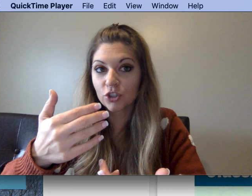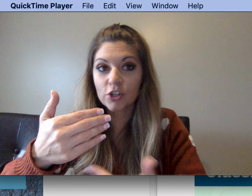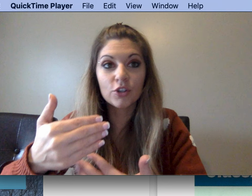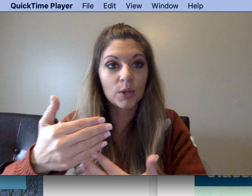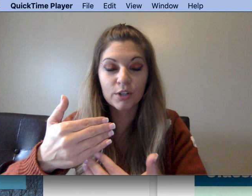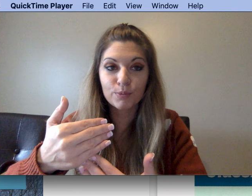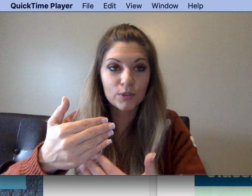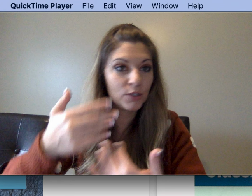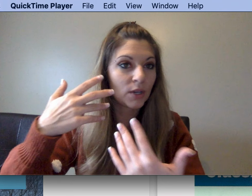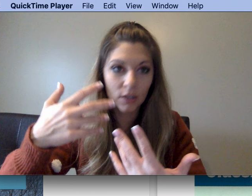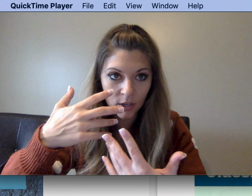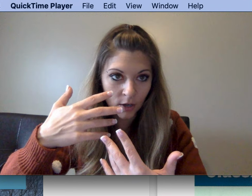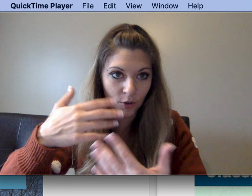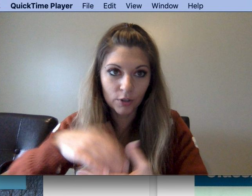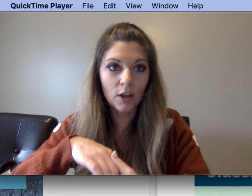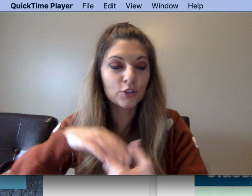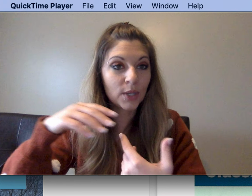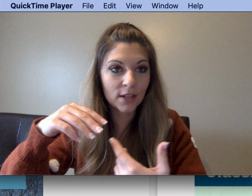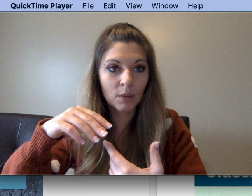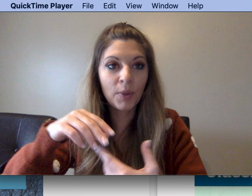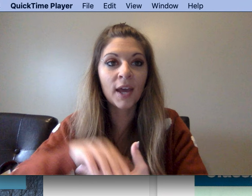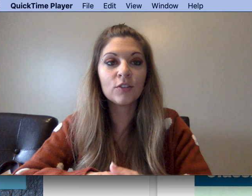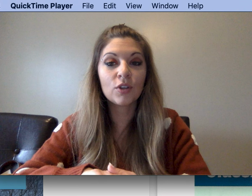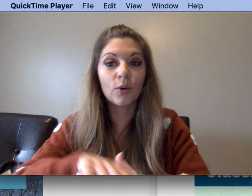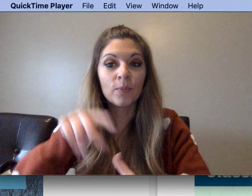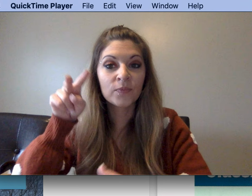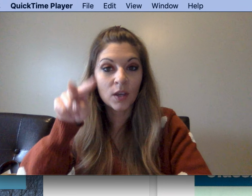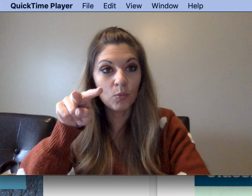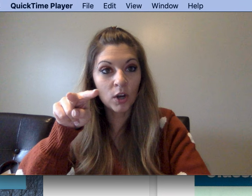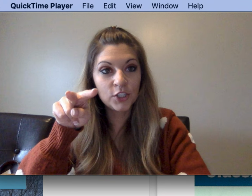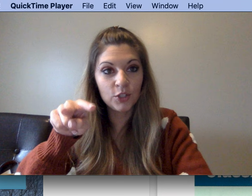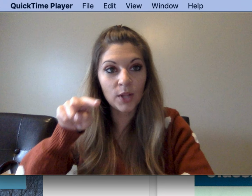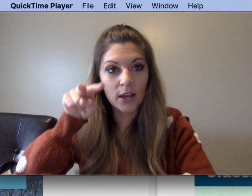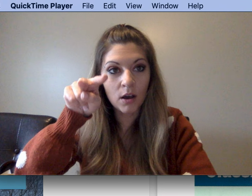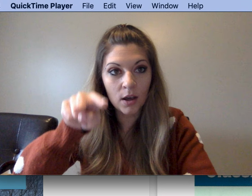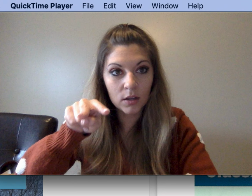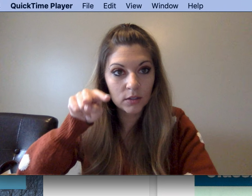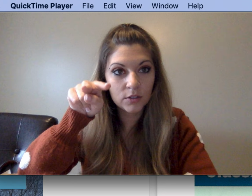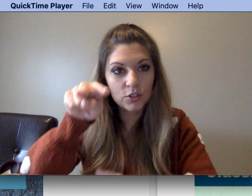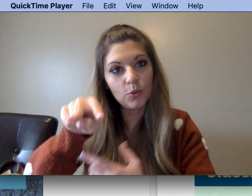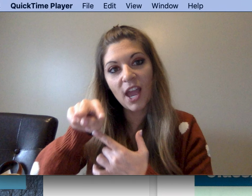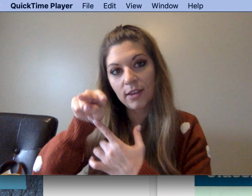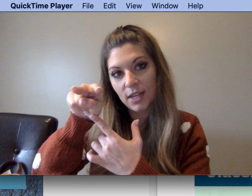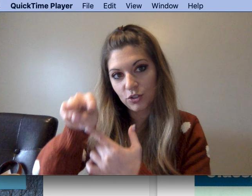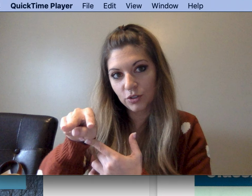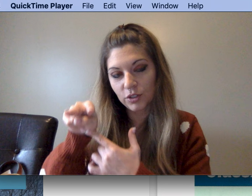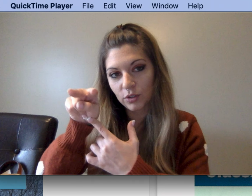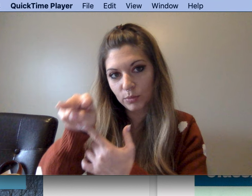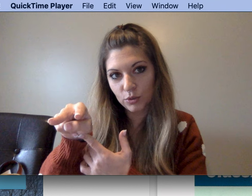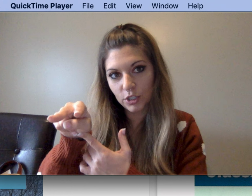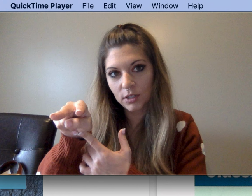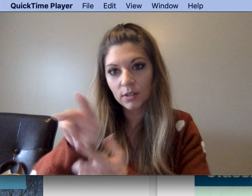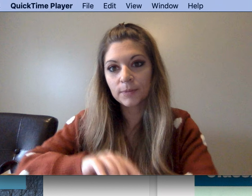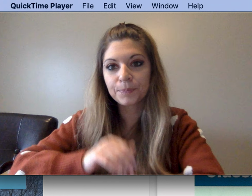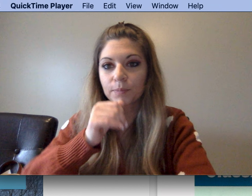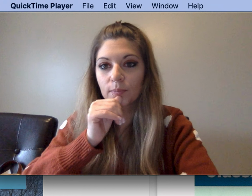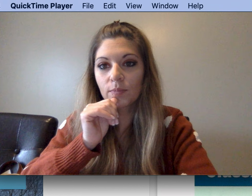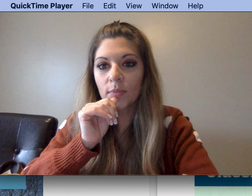making sure you're doing what you're supposed to be doing or not doing anything bad. So I'm watching you like a hawk. So you add that circular